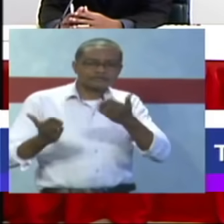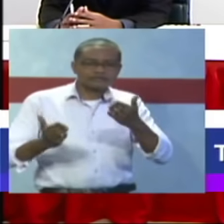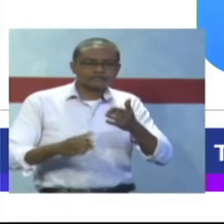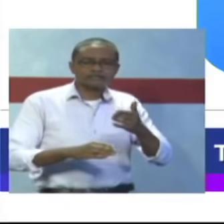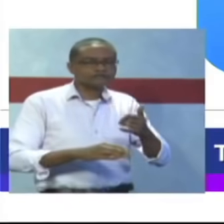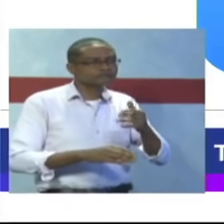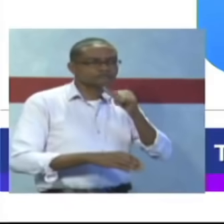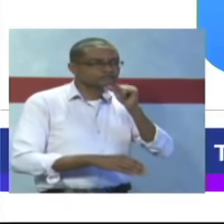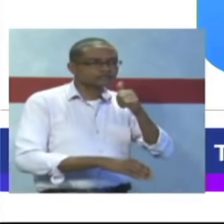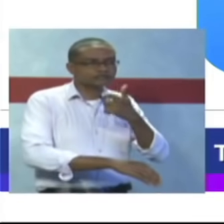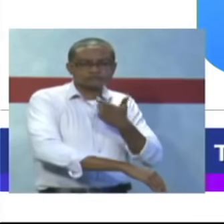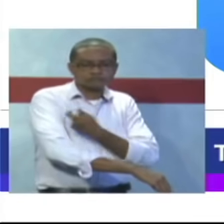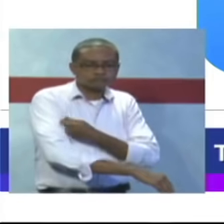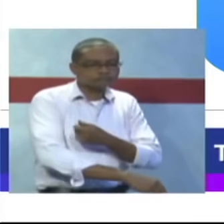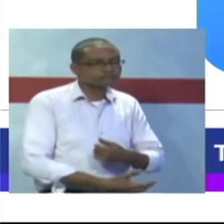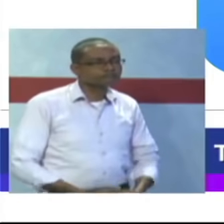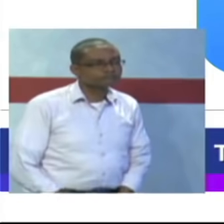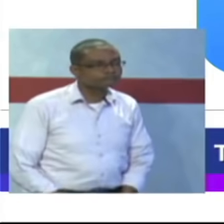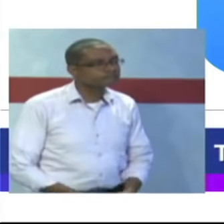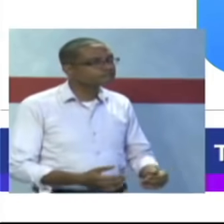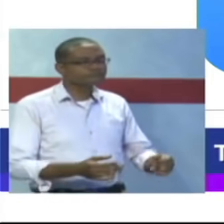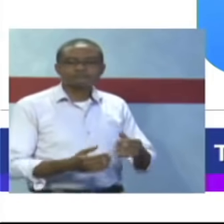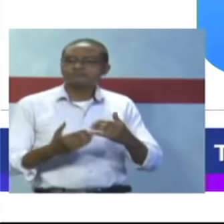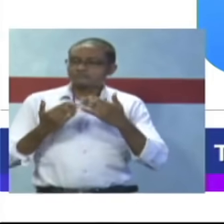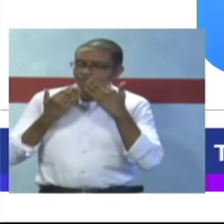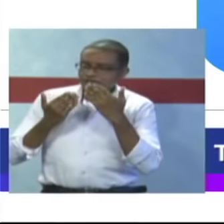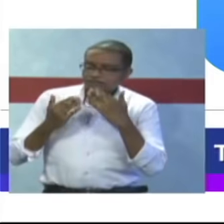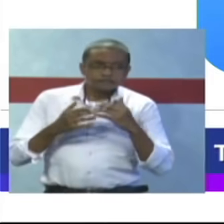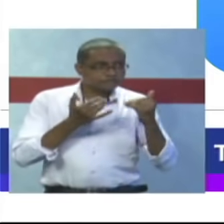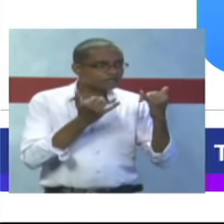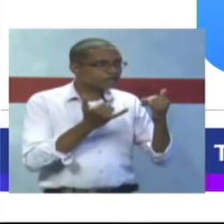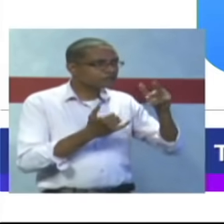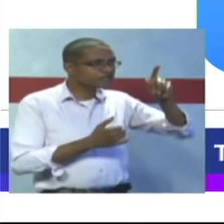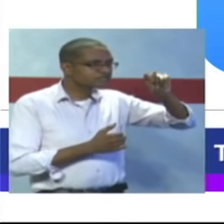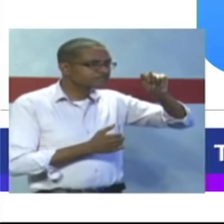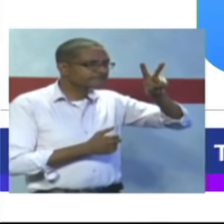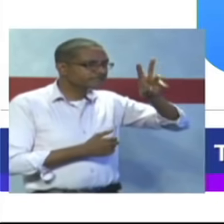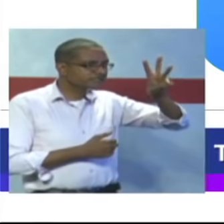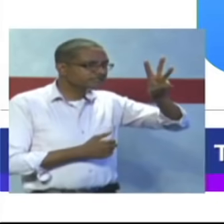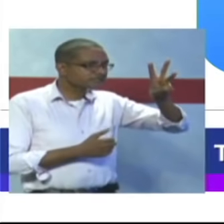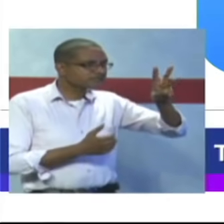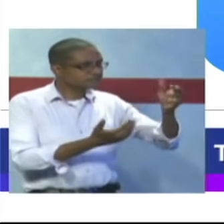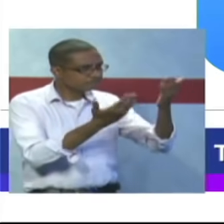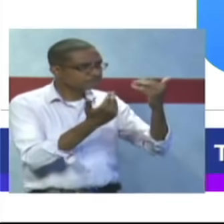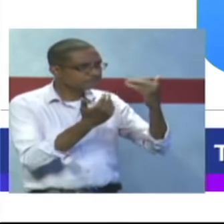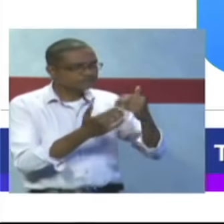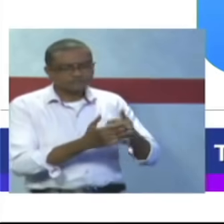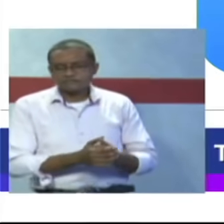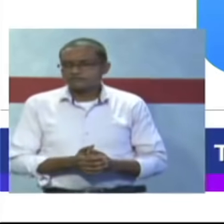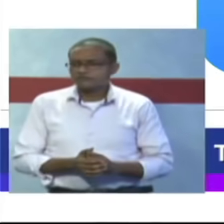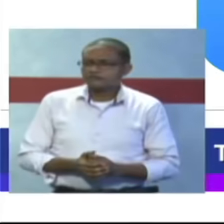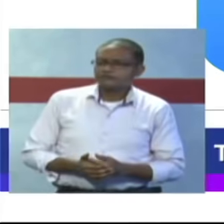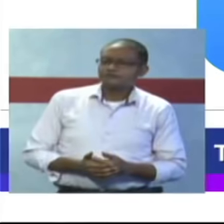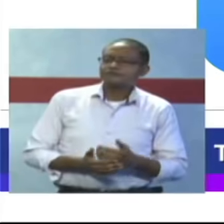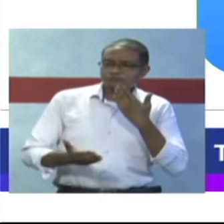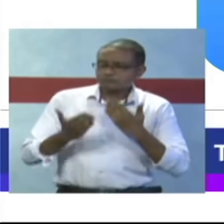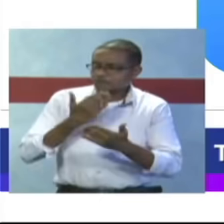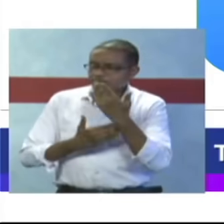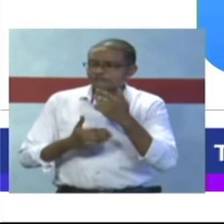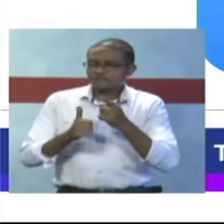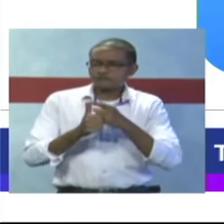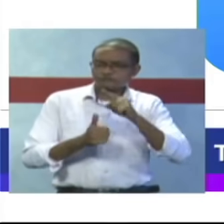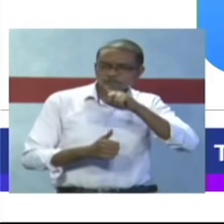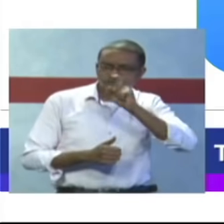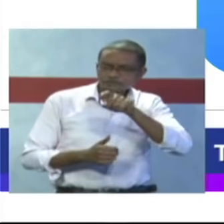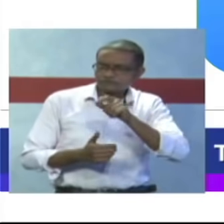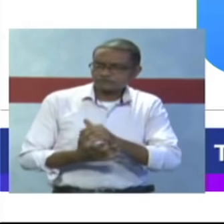Hi, good morning to the panel. Alicia Boucher from TV6. My first question is for Dr. Hines. I wanted to find